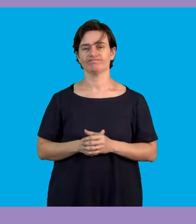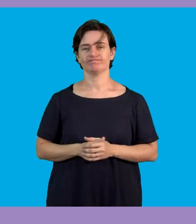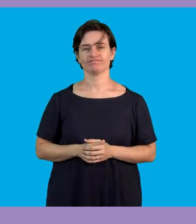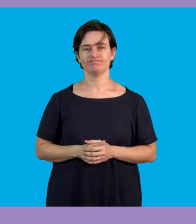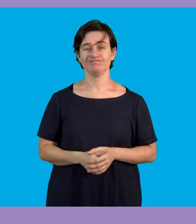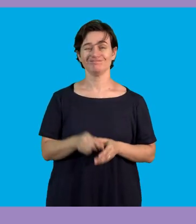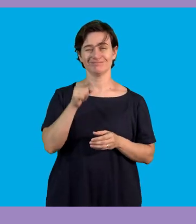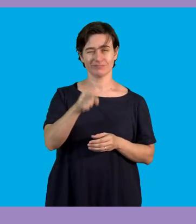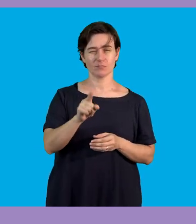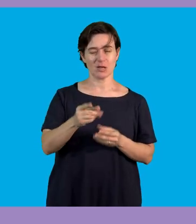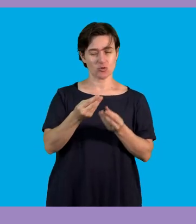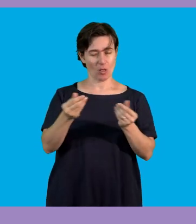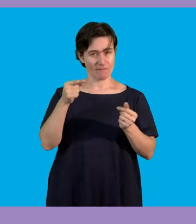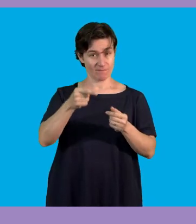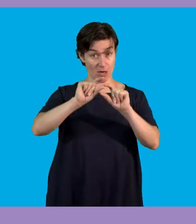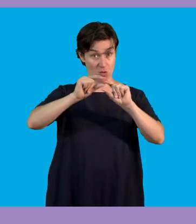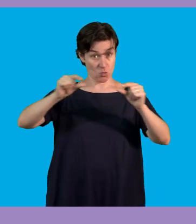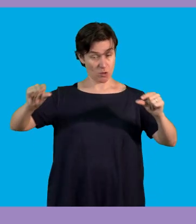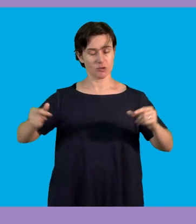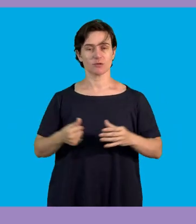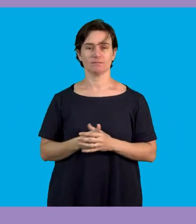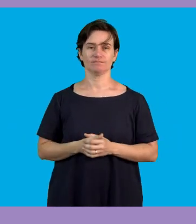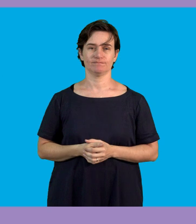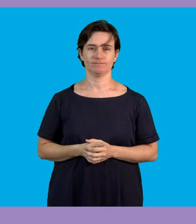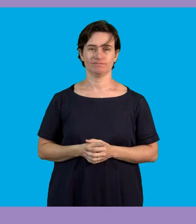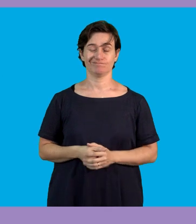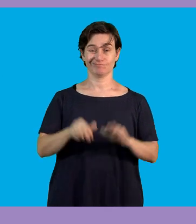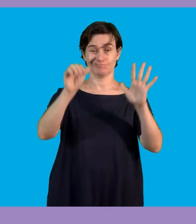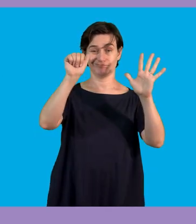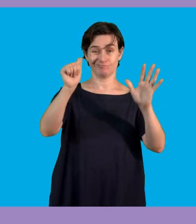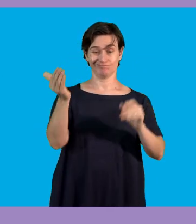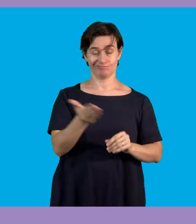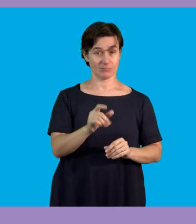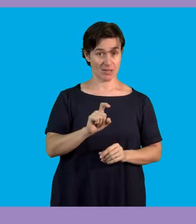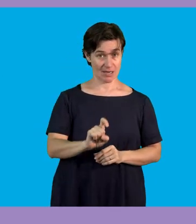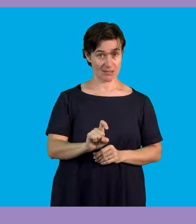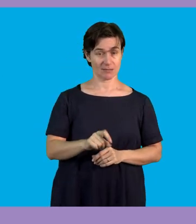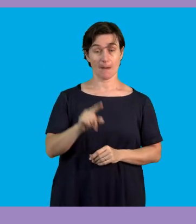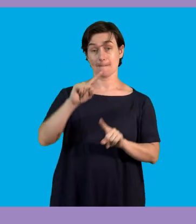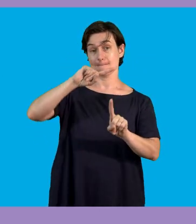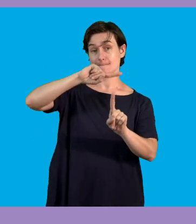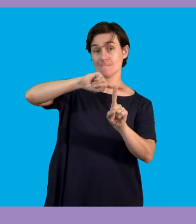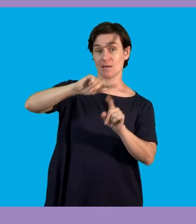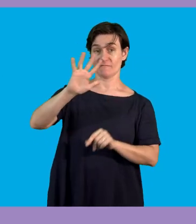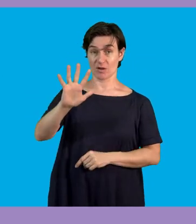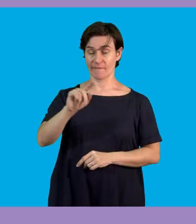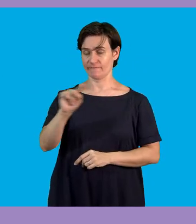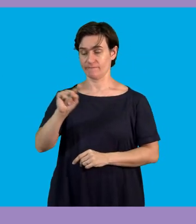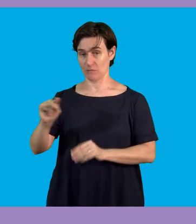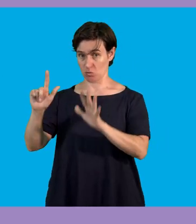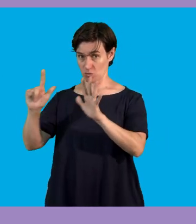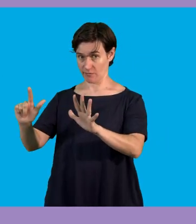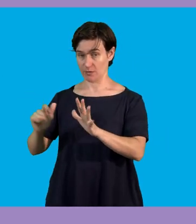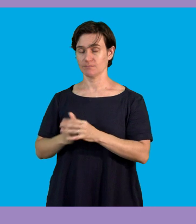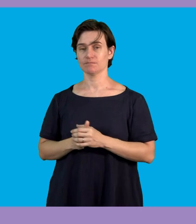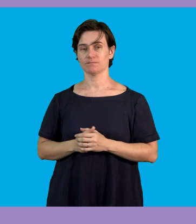Let's move on to the next one. Solve the equation of 6 divided by x plus 5 equals